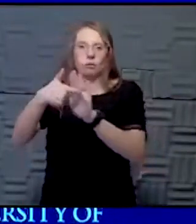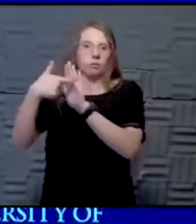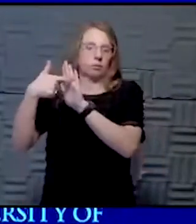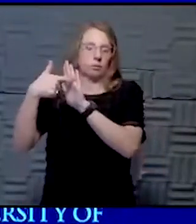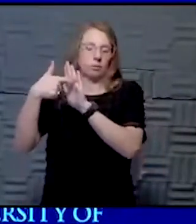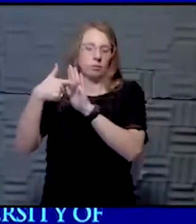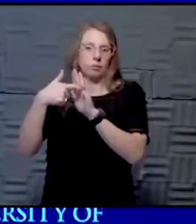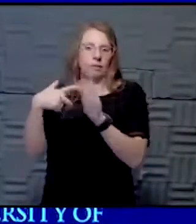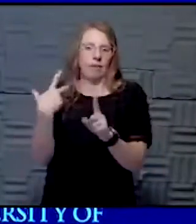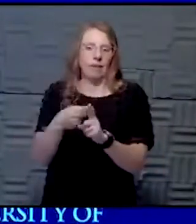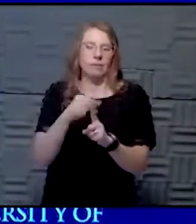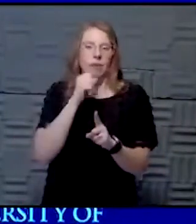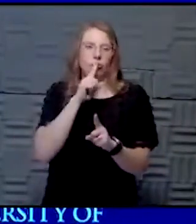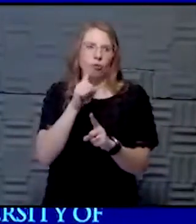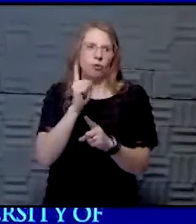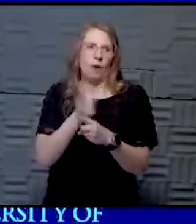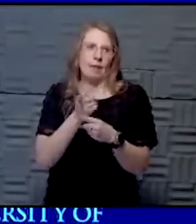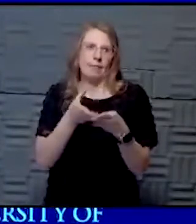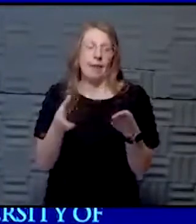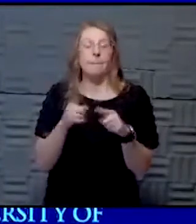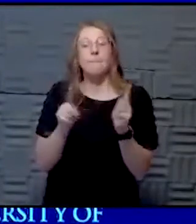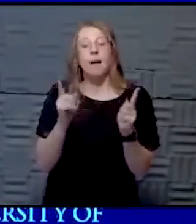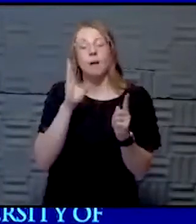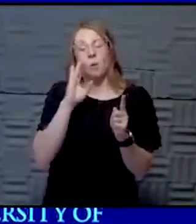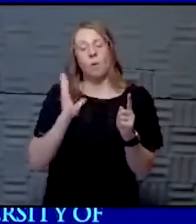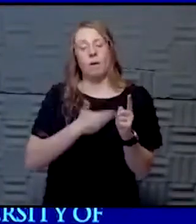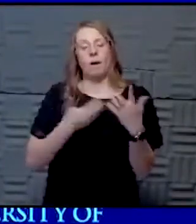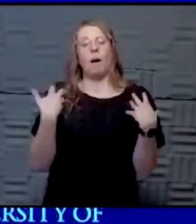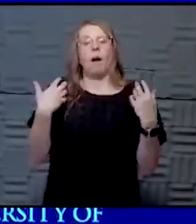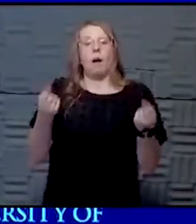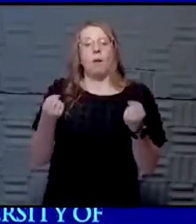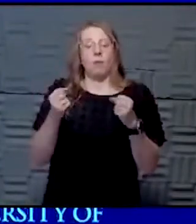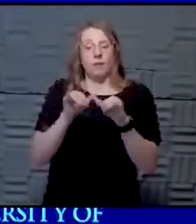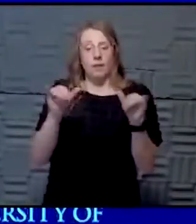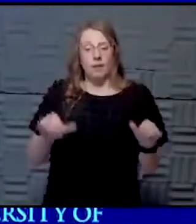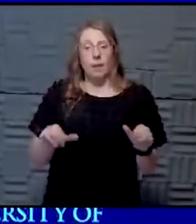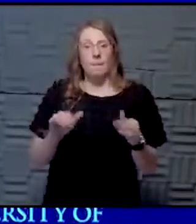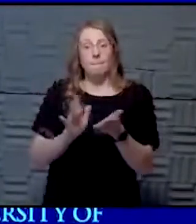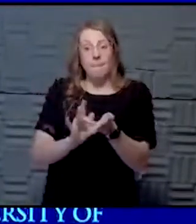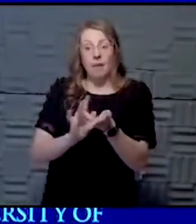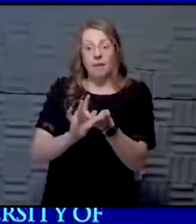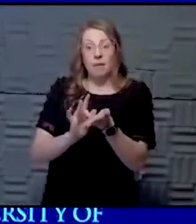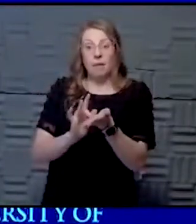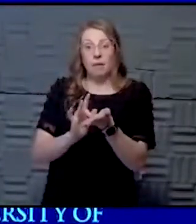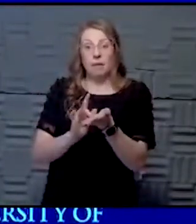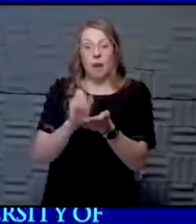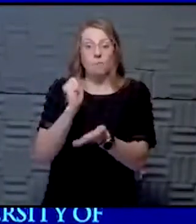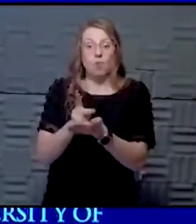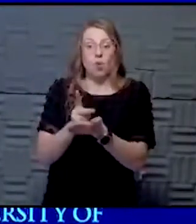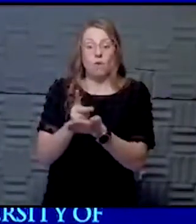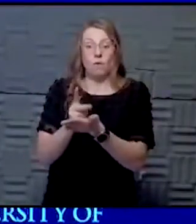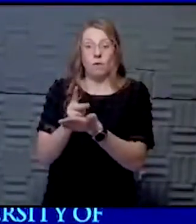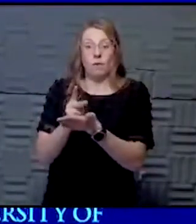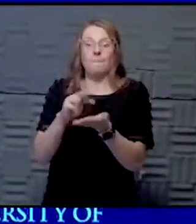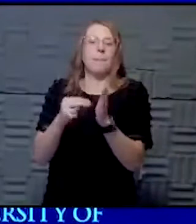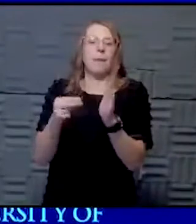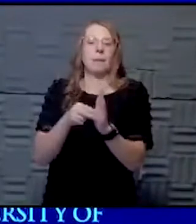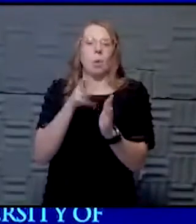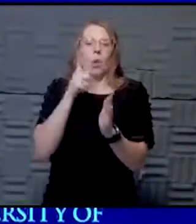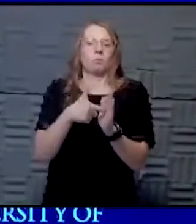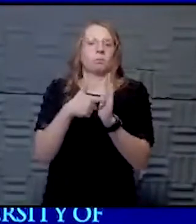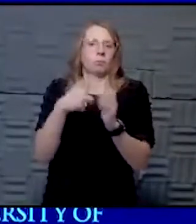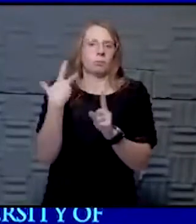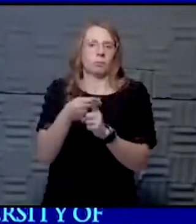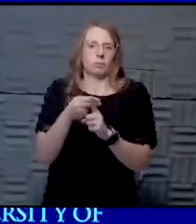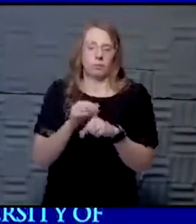right thing. But I think we're going to see, I know our health system, once the drug is approved, we're going to mandate vaccine. I mean, I think a lot of business will mandate vaccine. And